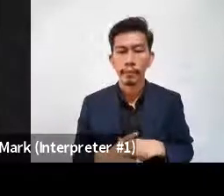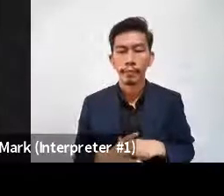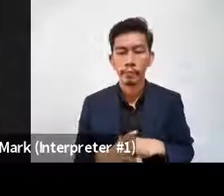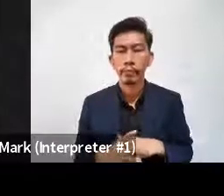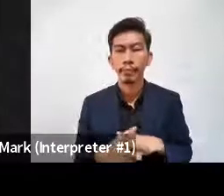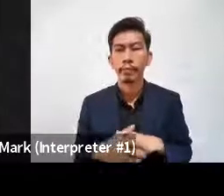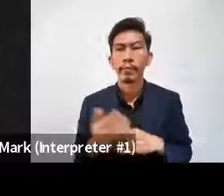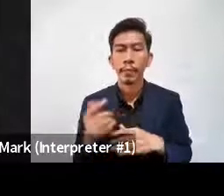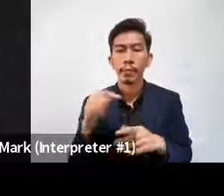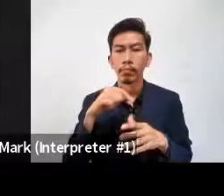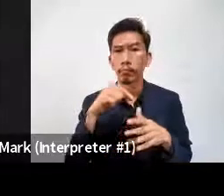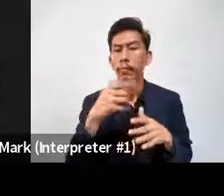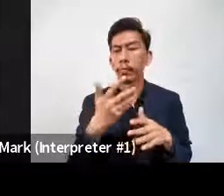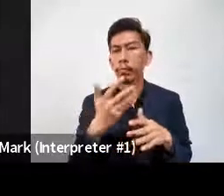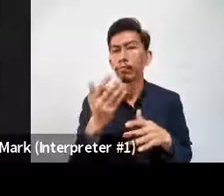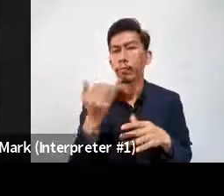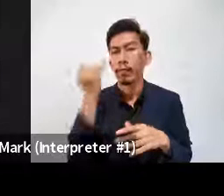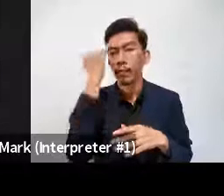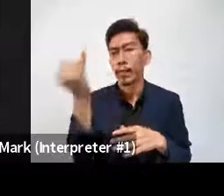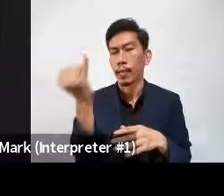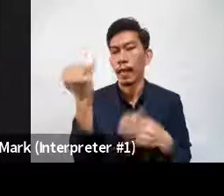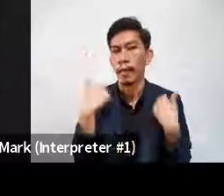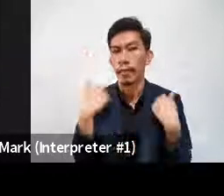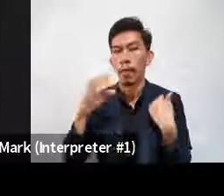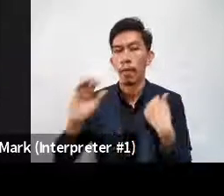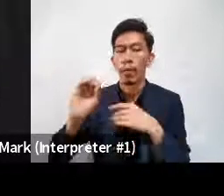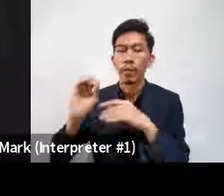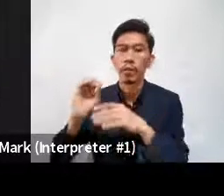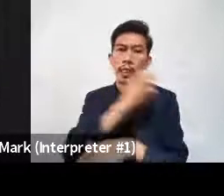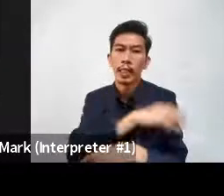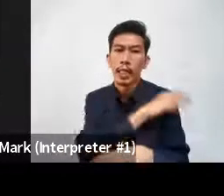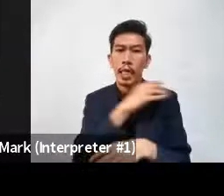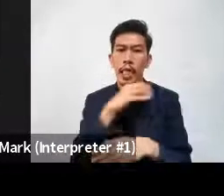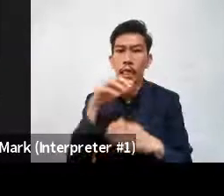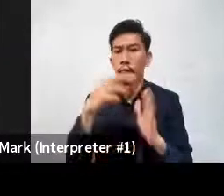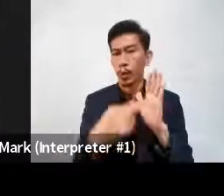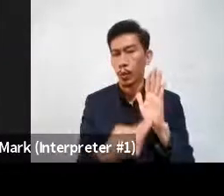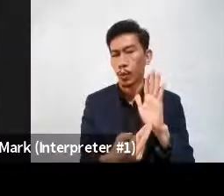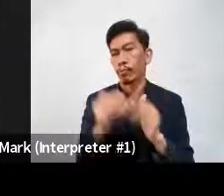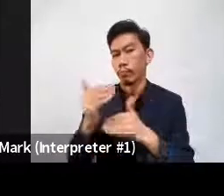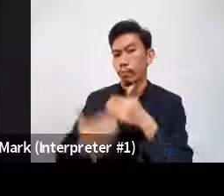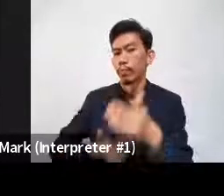mainly came up with their own clinical practice guidelines in oncology,